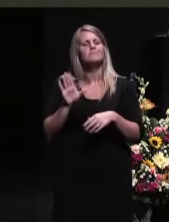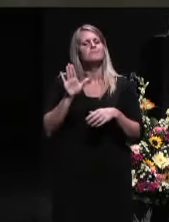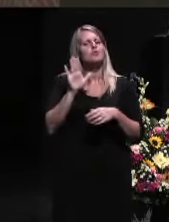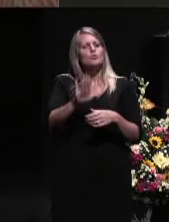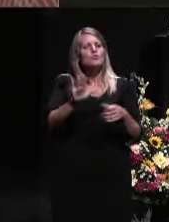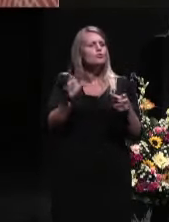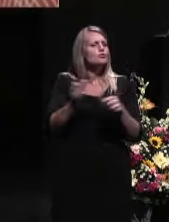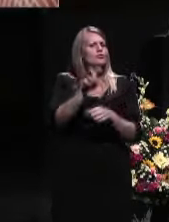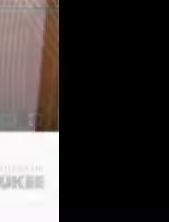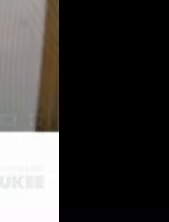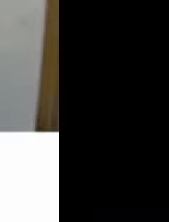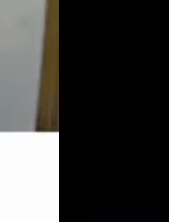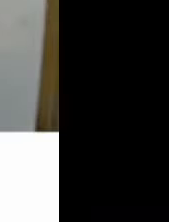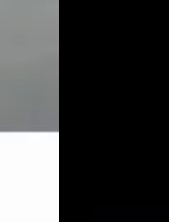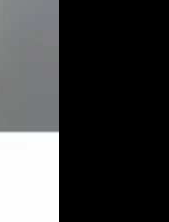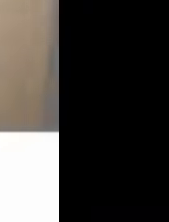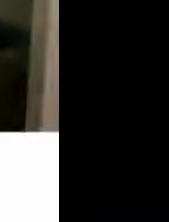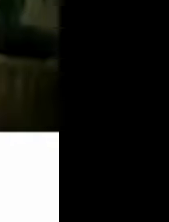this program.